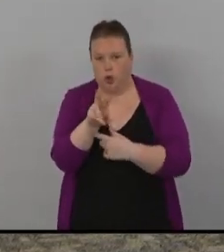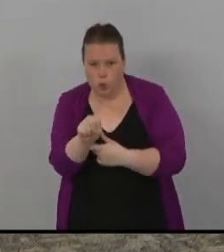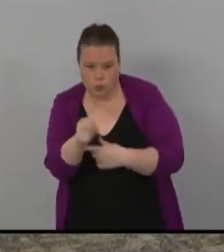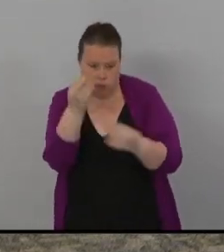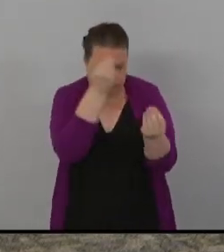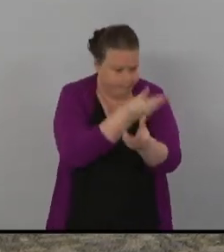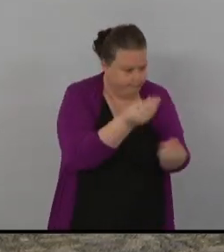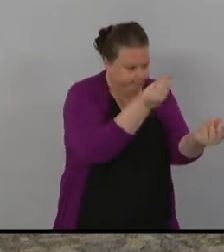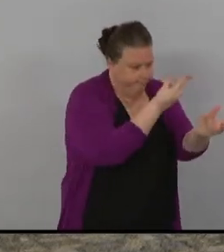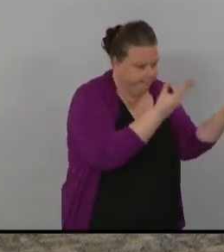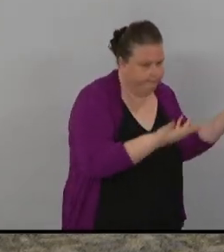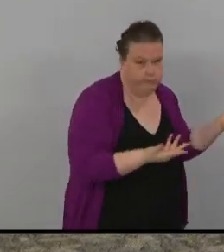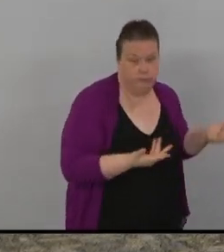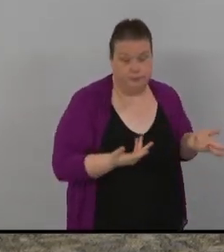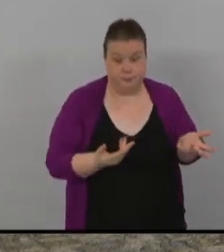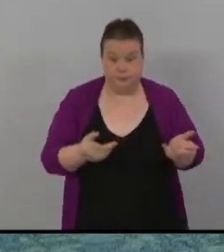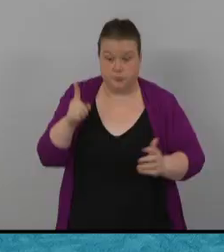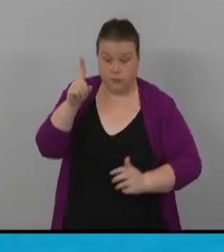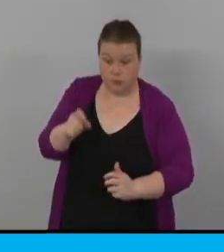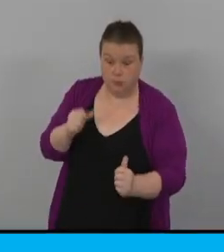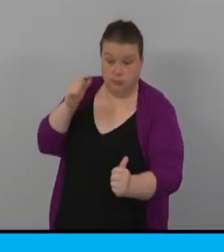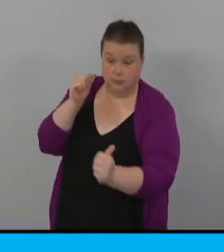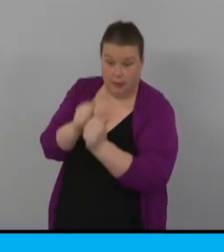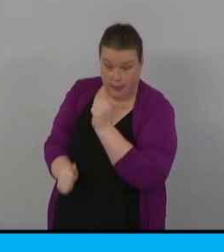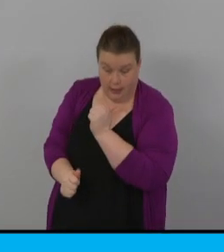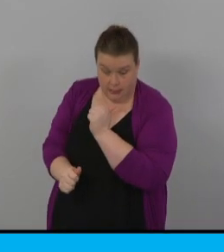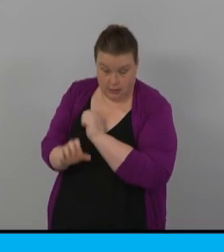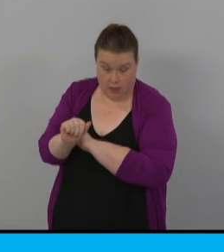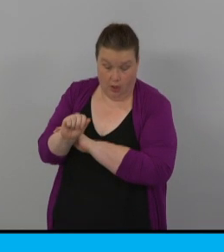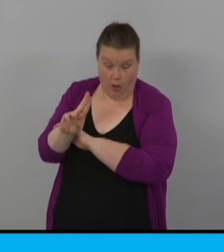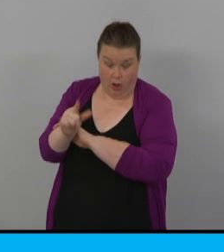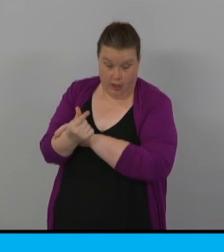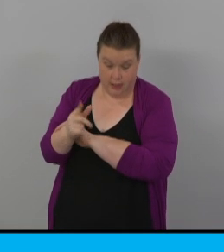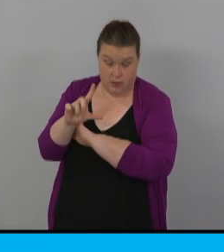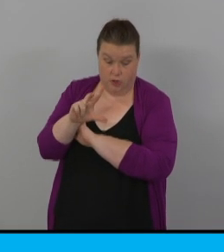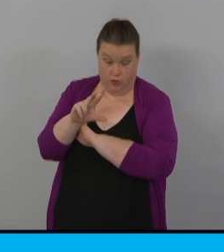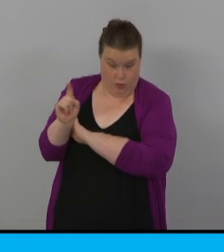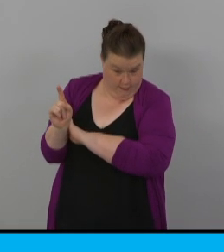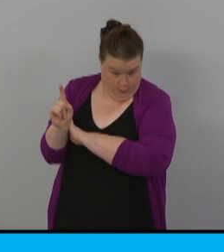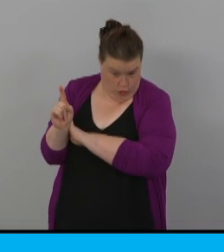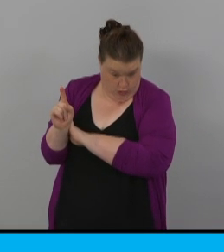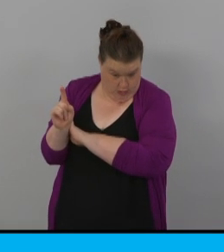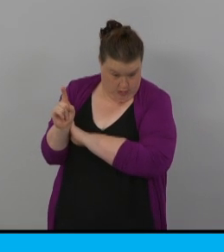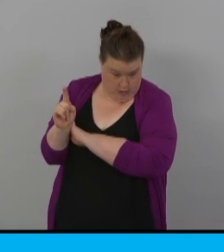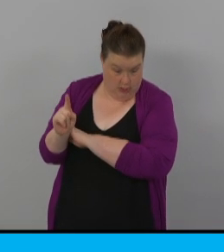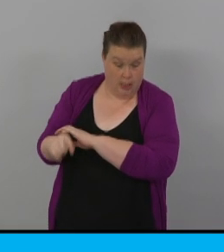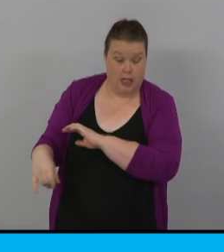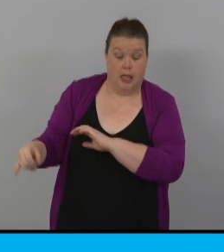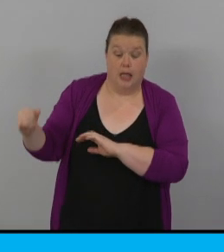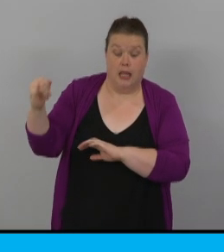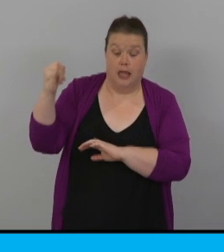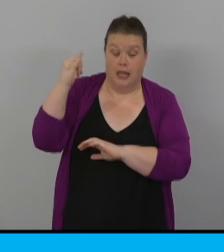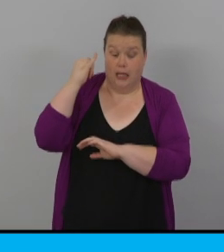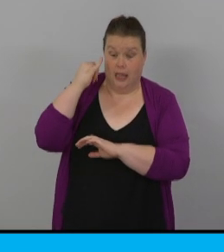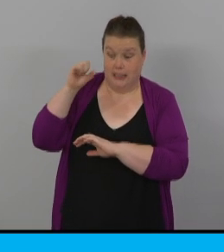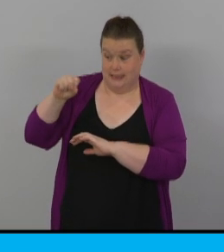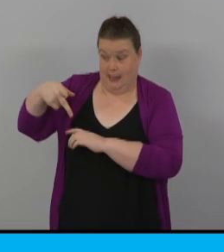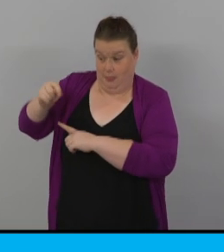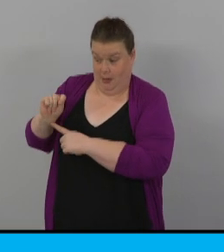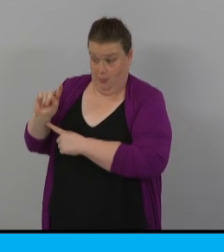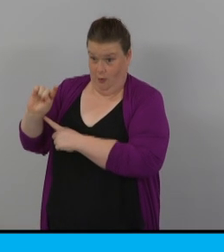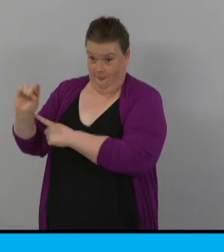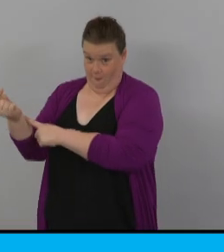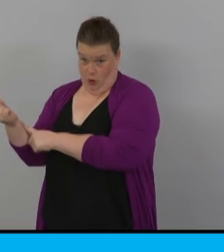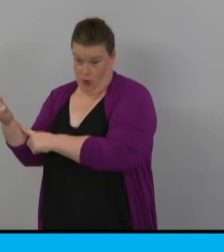August 31st. Past August 31st into September, you don't have a budget. You don't legally have the authority to spend,